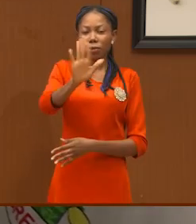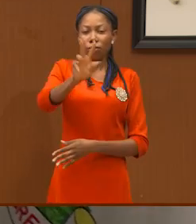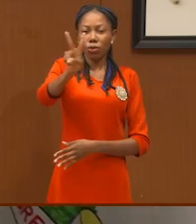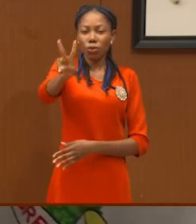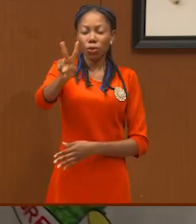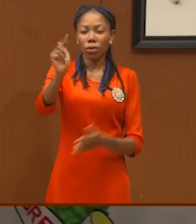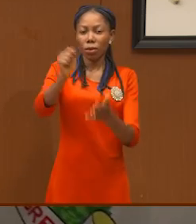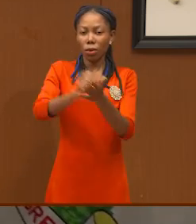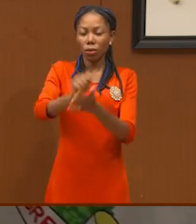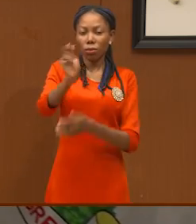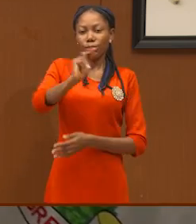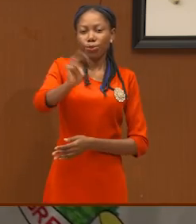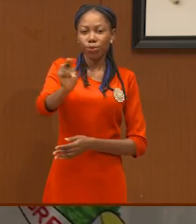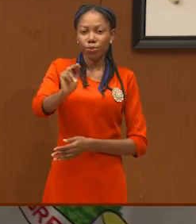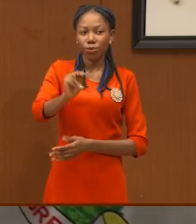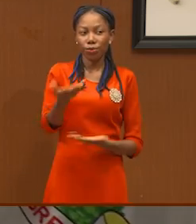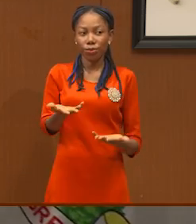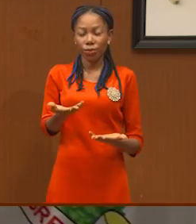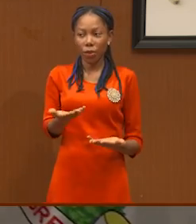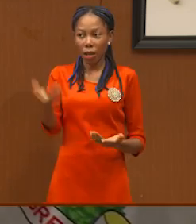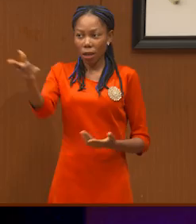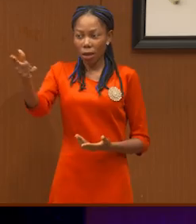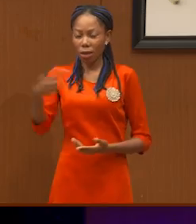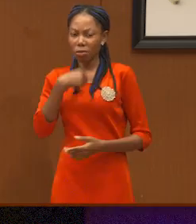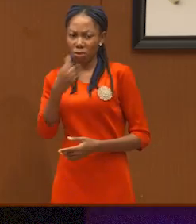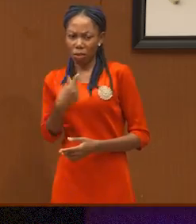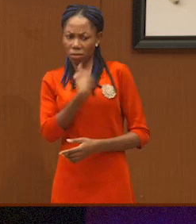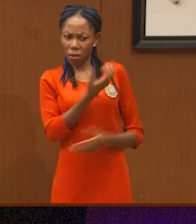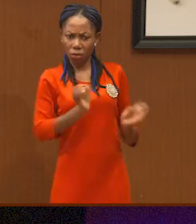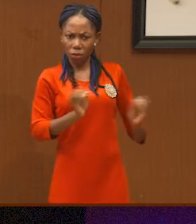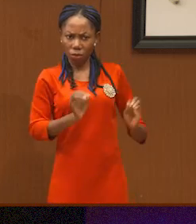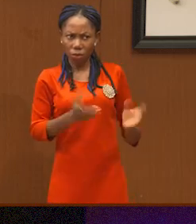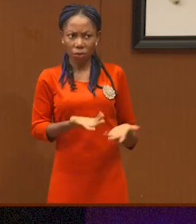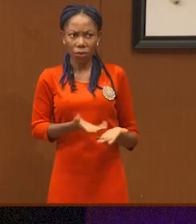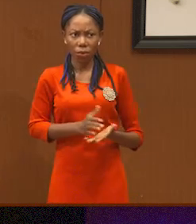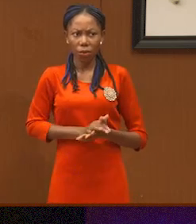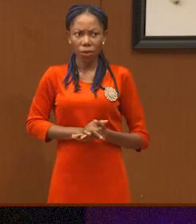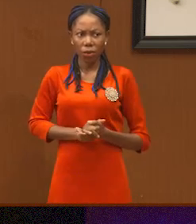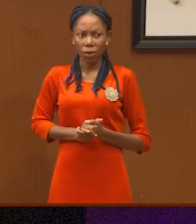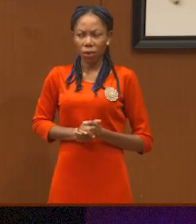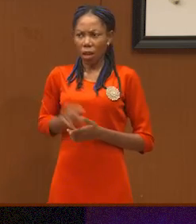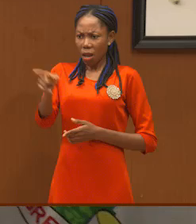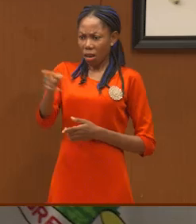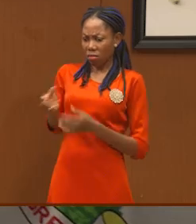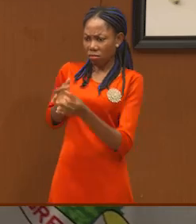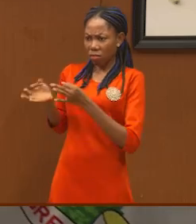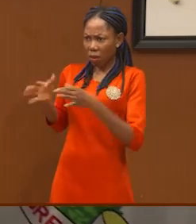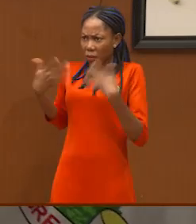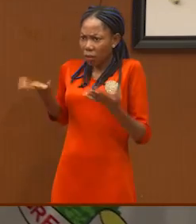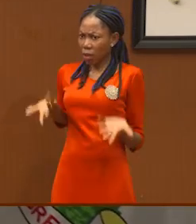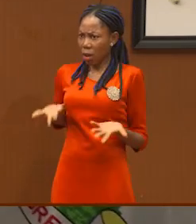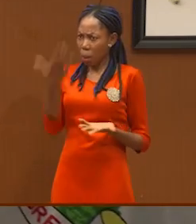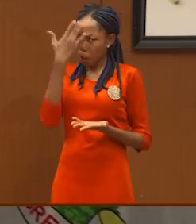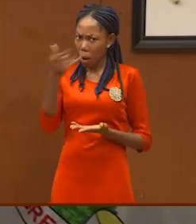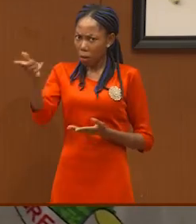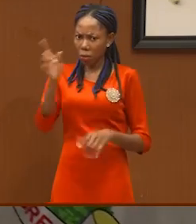52,000 naira, because you didn't mention that now. No, yeah, I didn't. I've not gotten to that point, have we? You just narrated. I gave you opportunities to, you